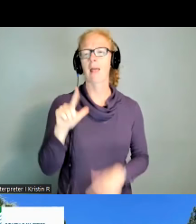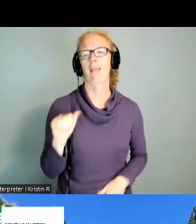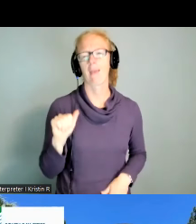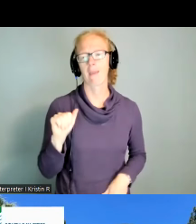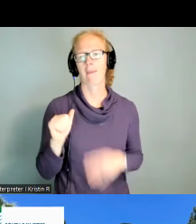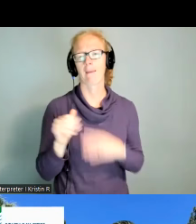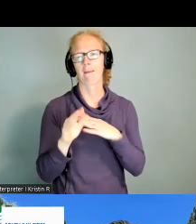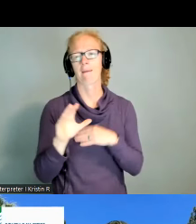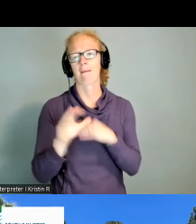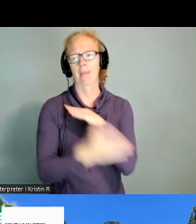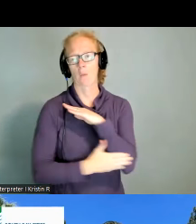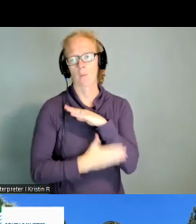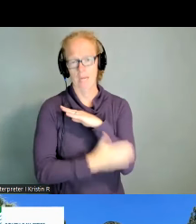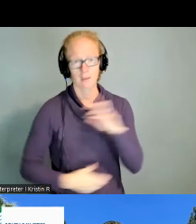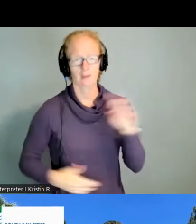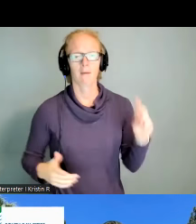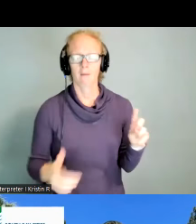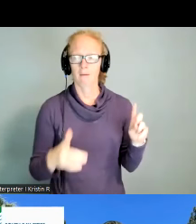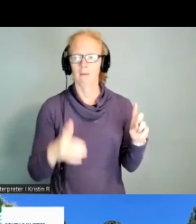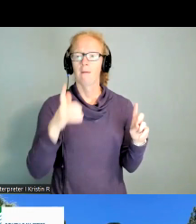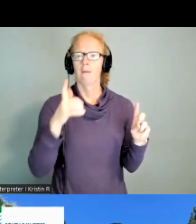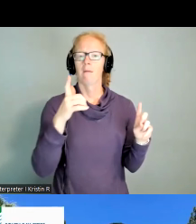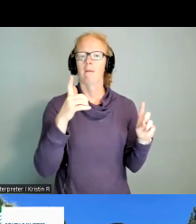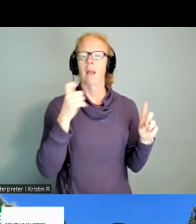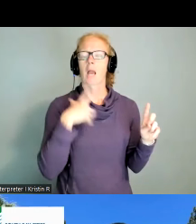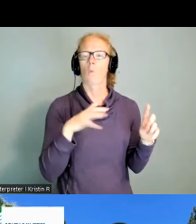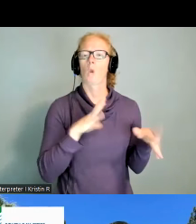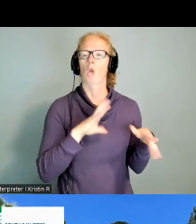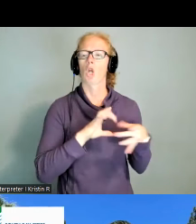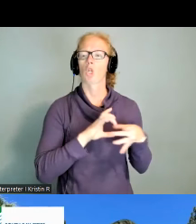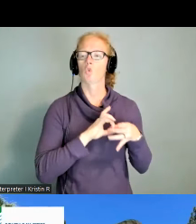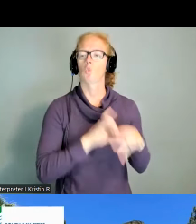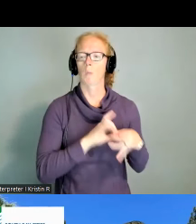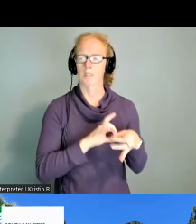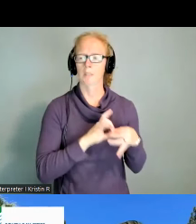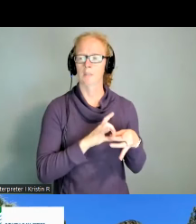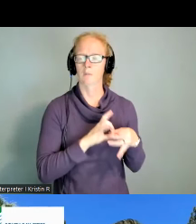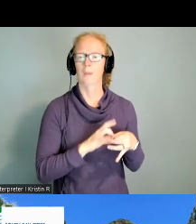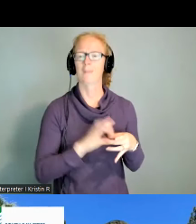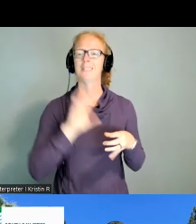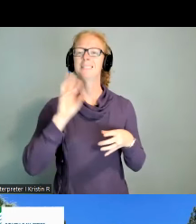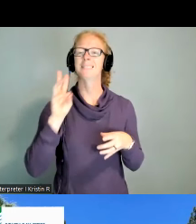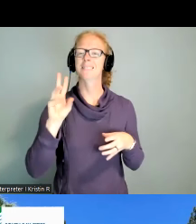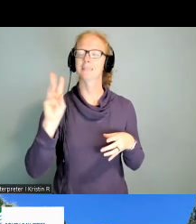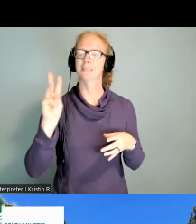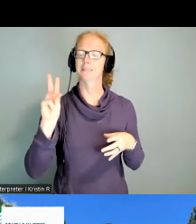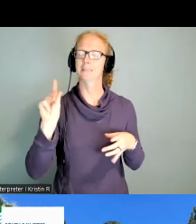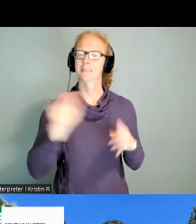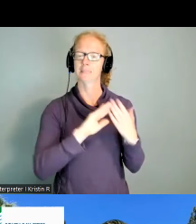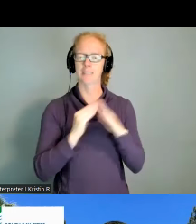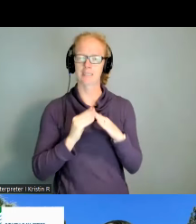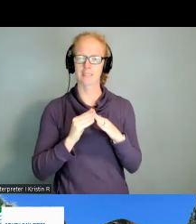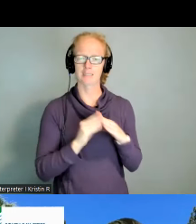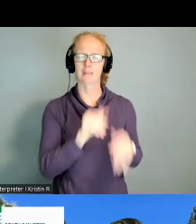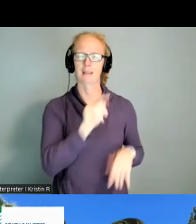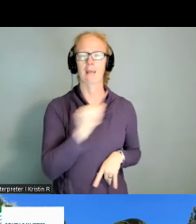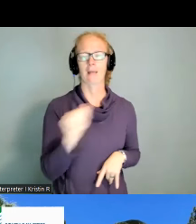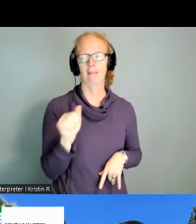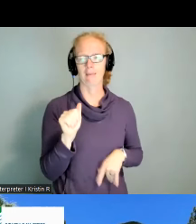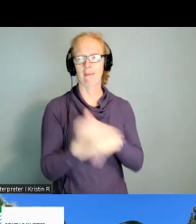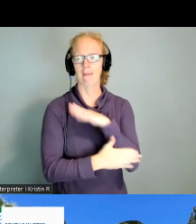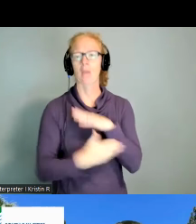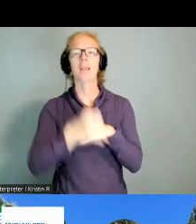County. We are a joint powers authority comprised of 16 cities as well as the LA County unincorporated